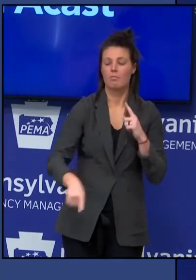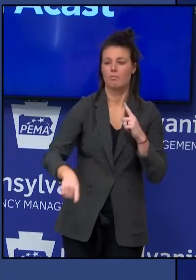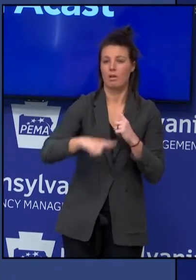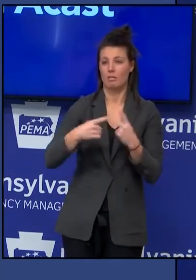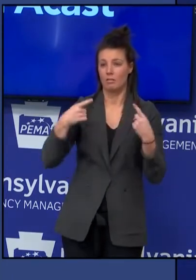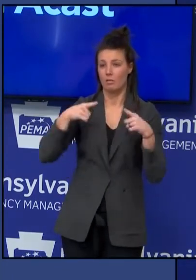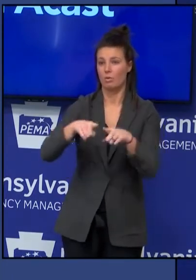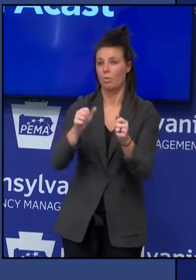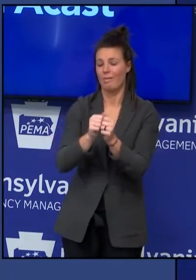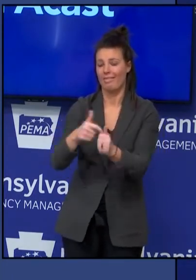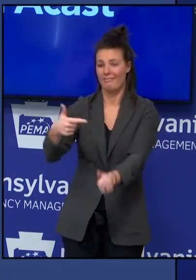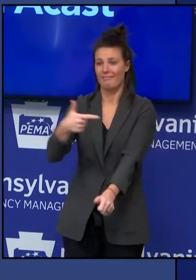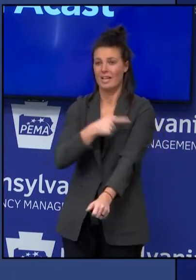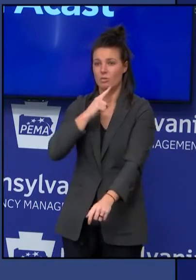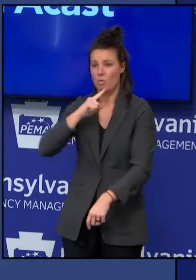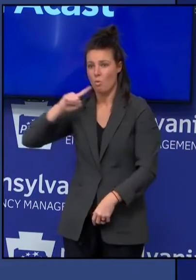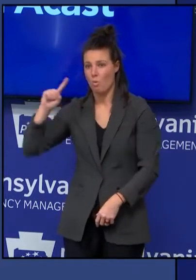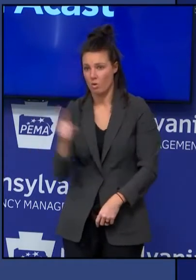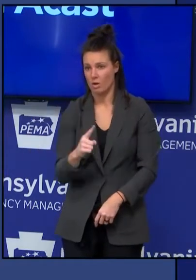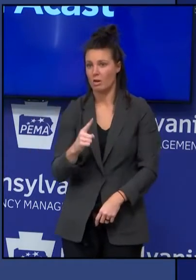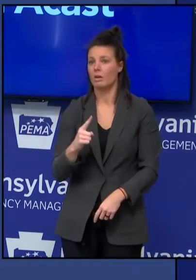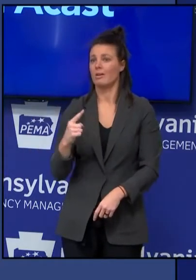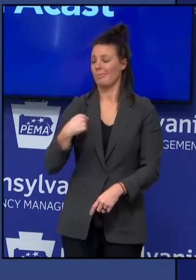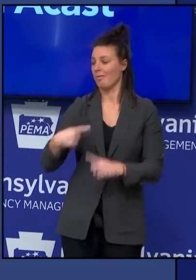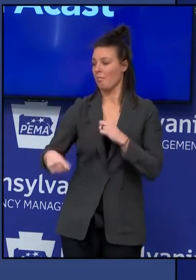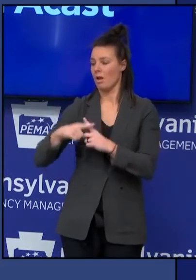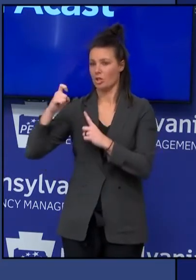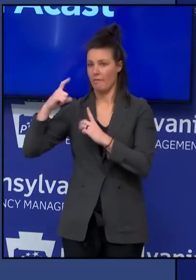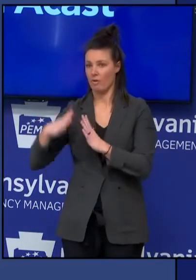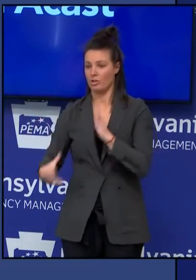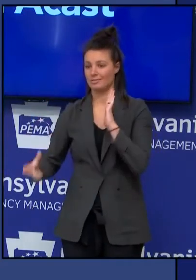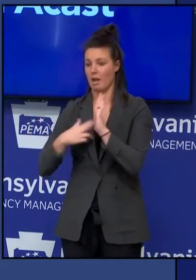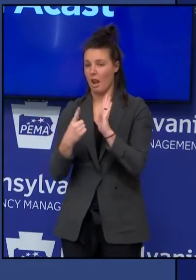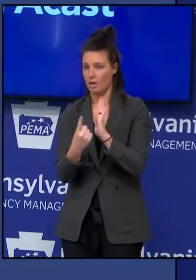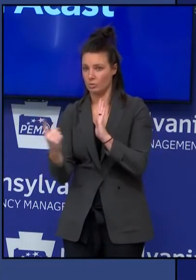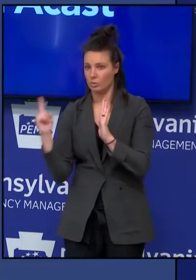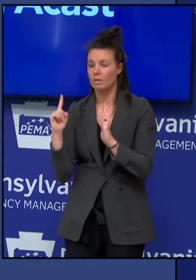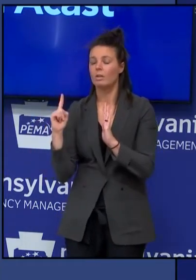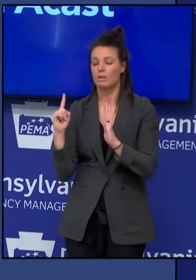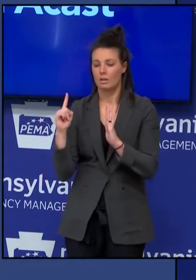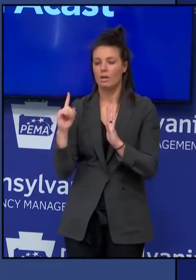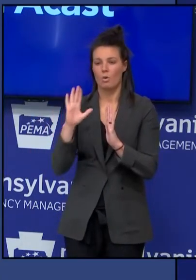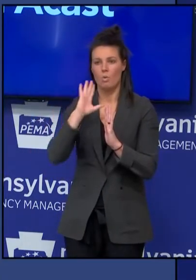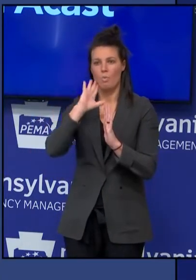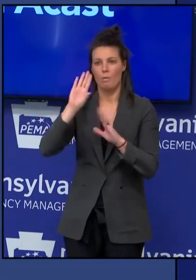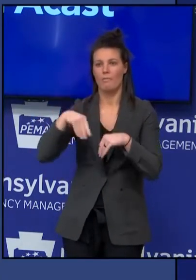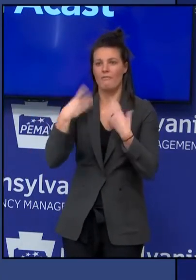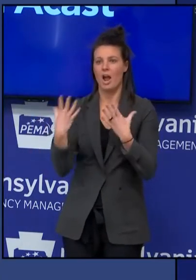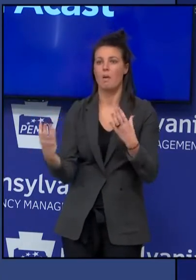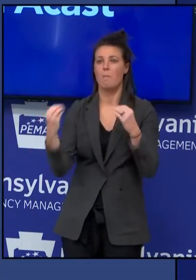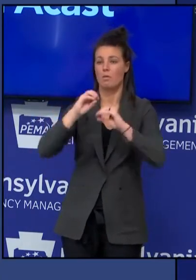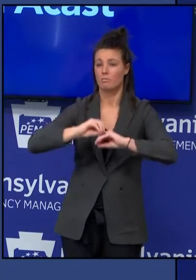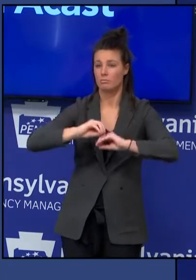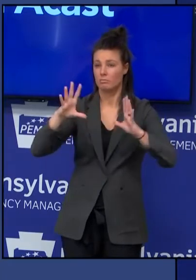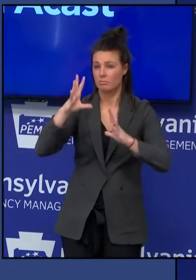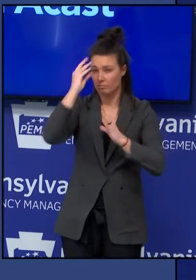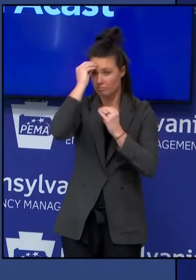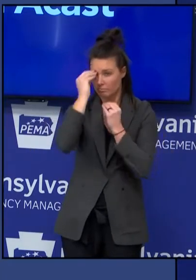vaccine order that the governor and I signed last week, we'll soon be able to provide more precise